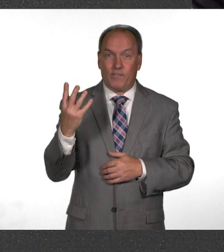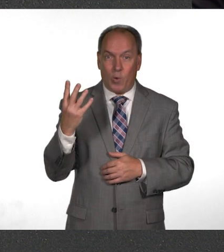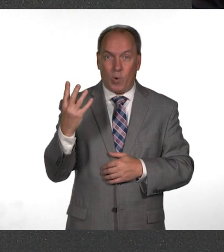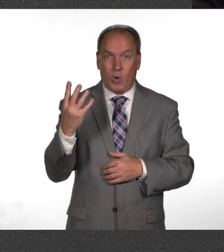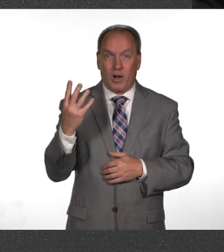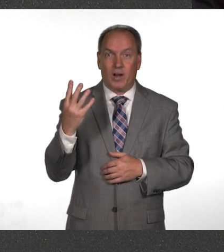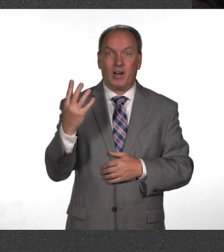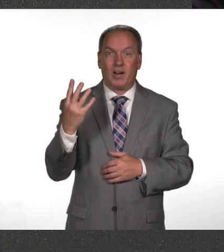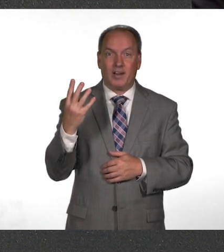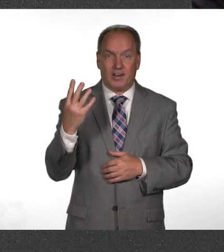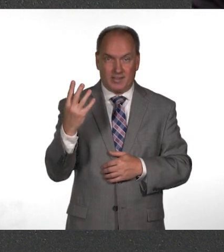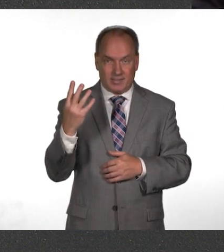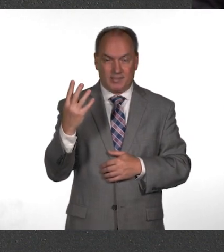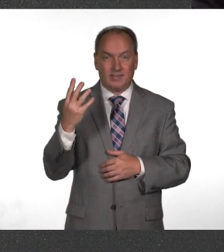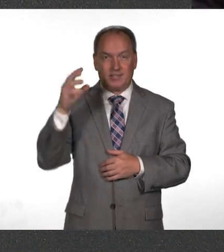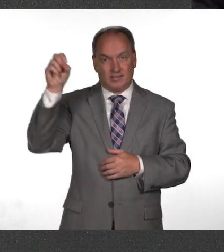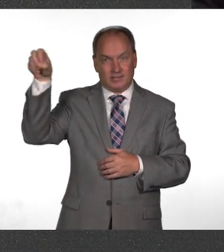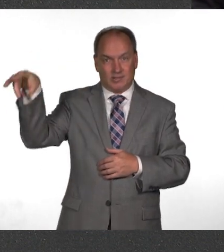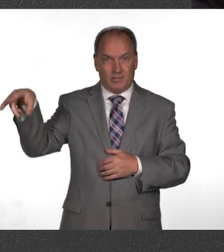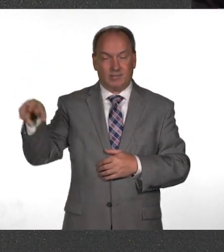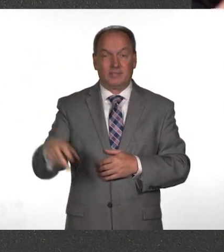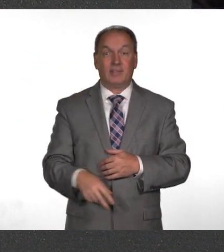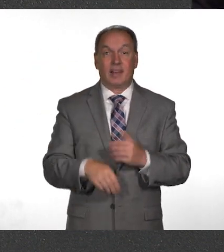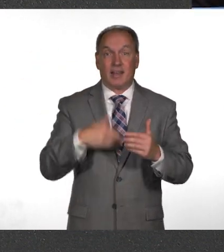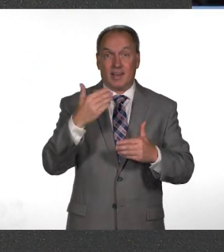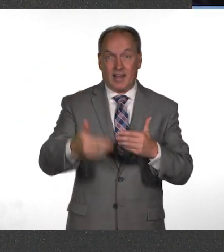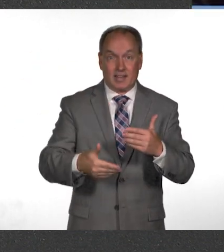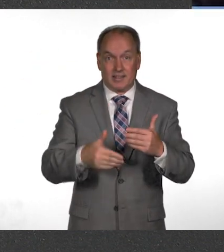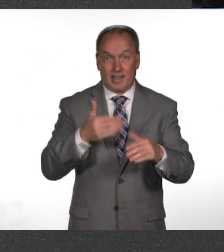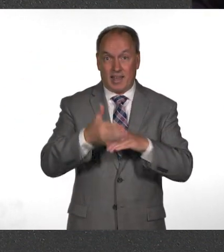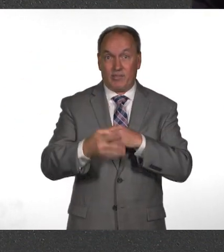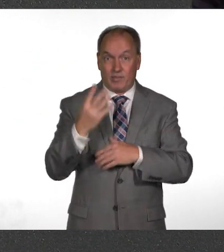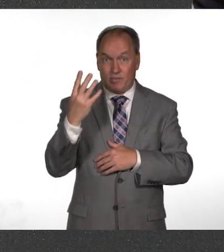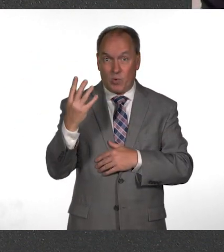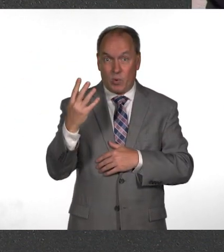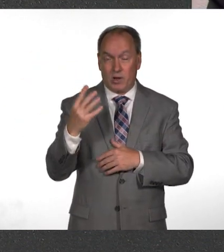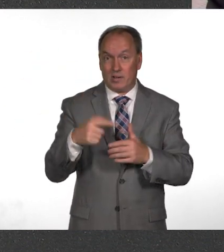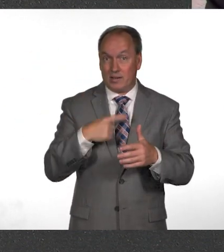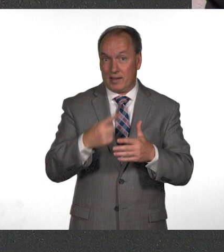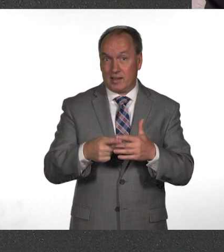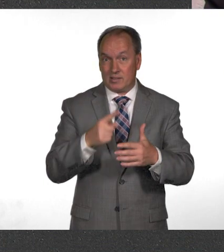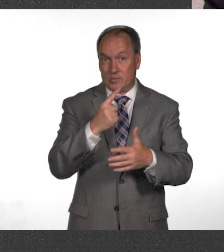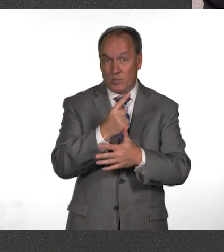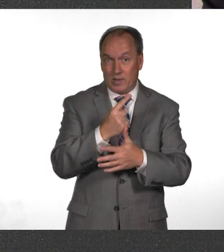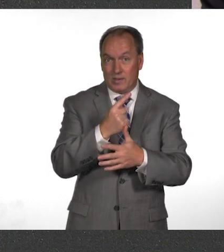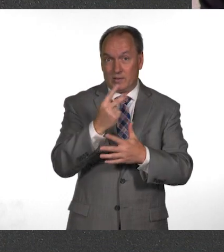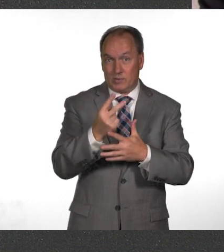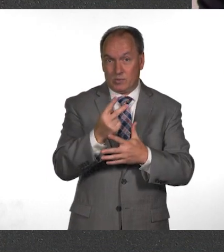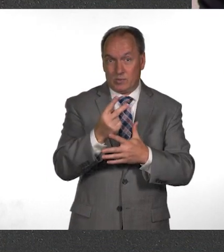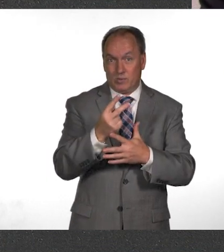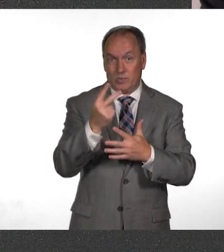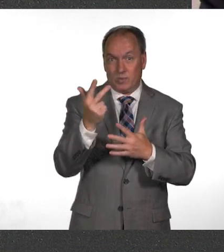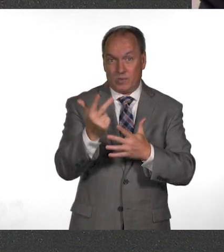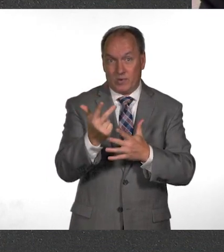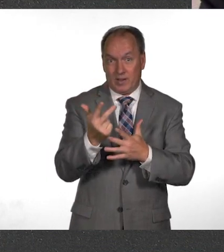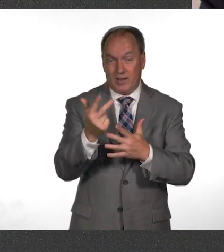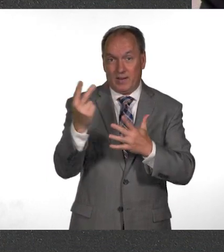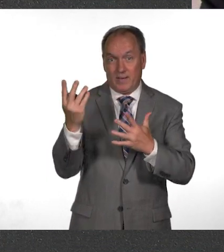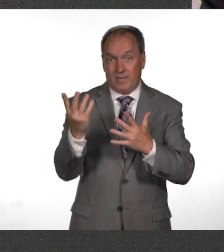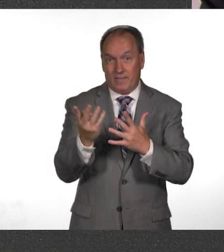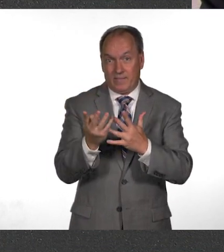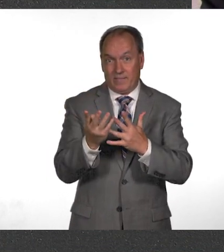4. What comes next after 4? Can you think of it? You can, yeah.